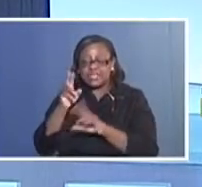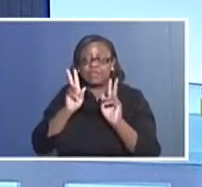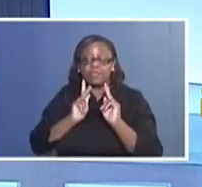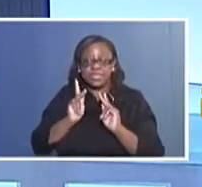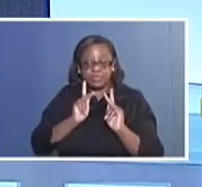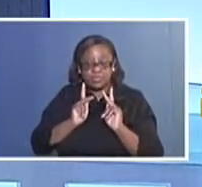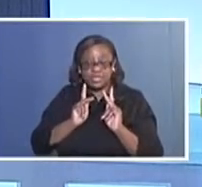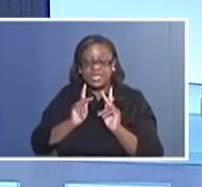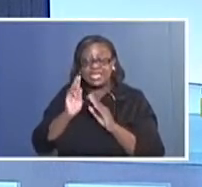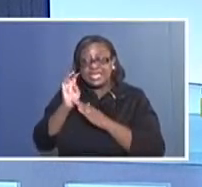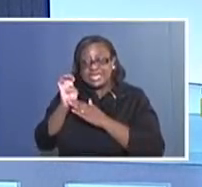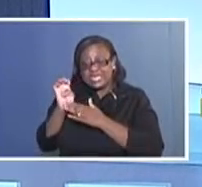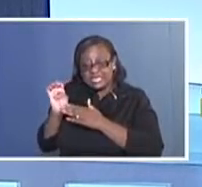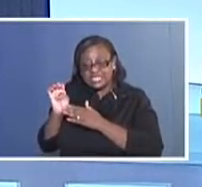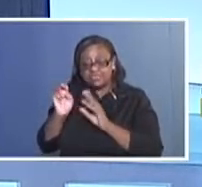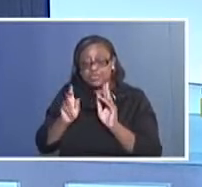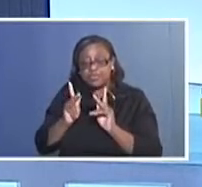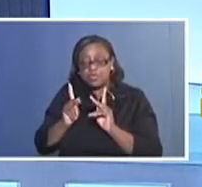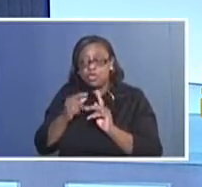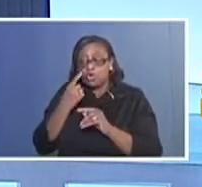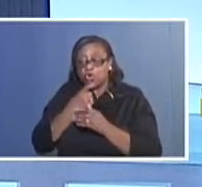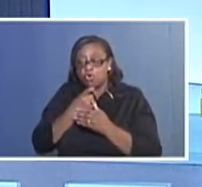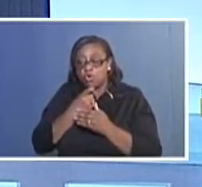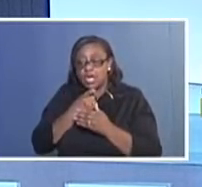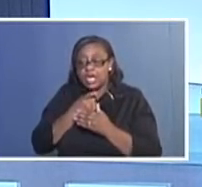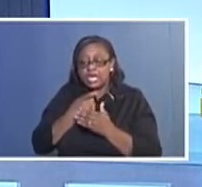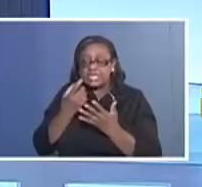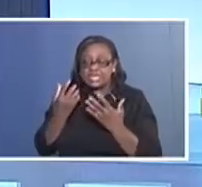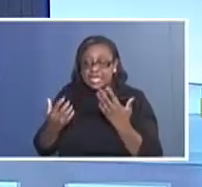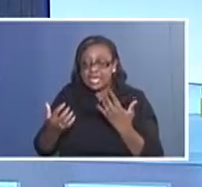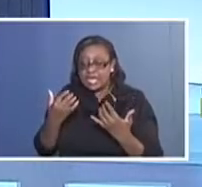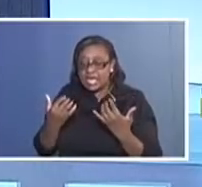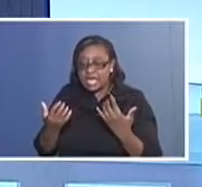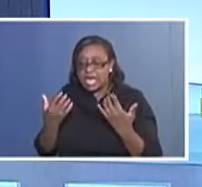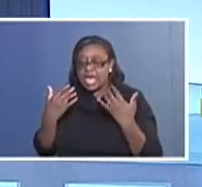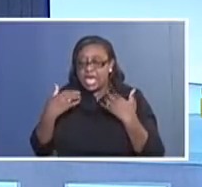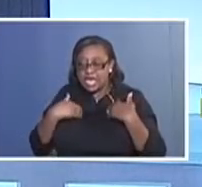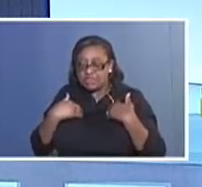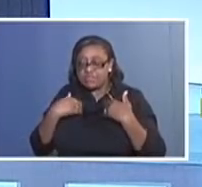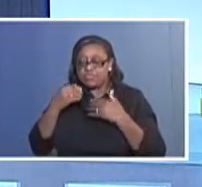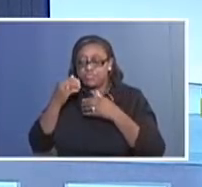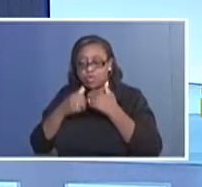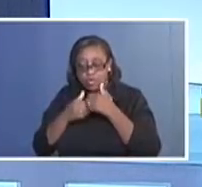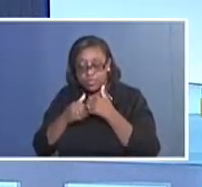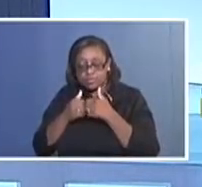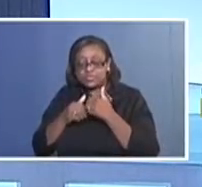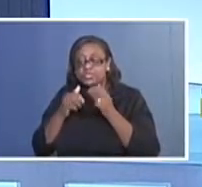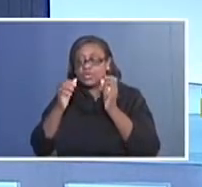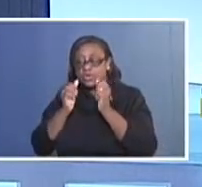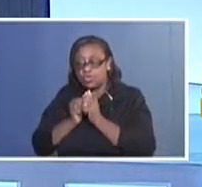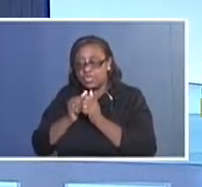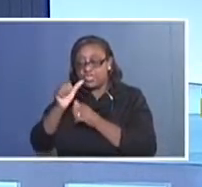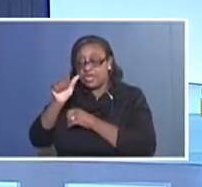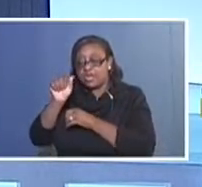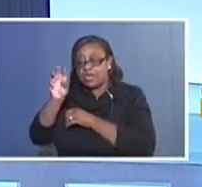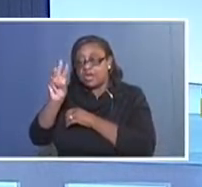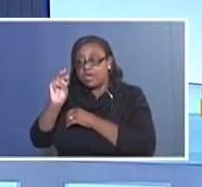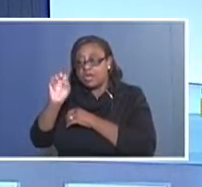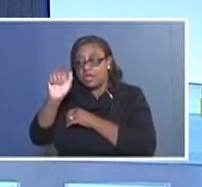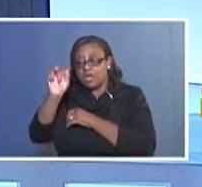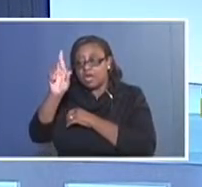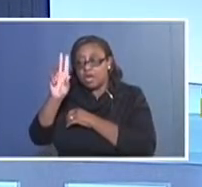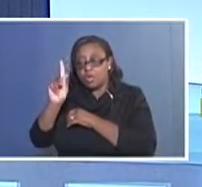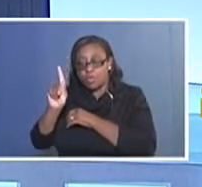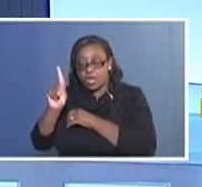Providence who are part of a land dispute with Arawak Homes that's preventing them from doing so. The disagreement going as far as the